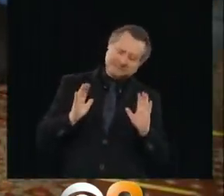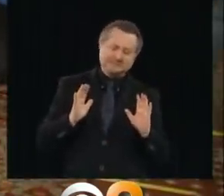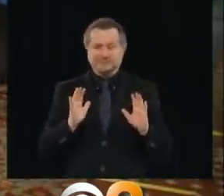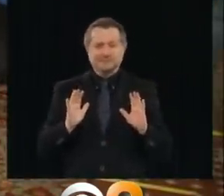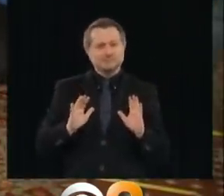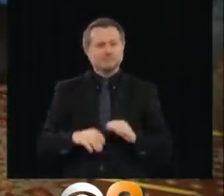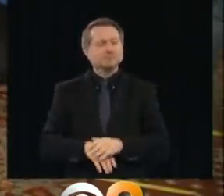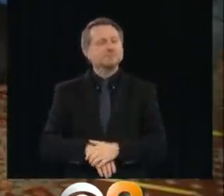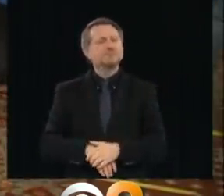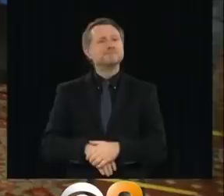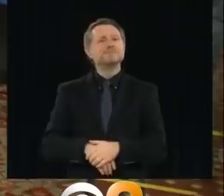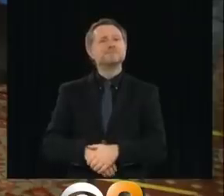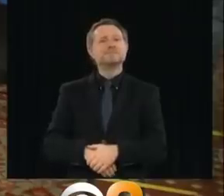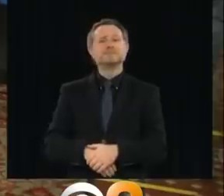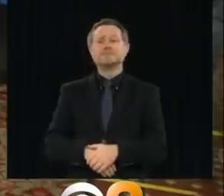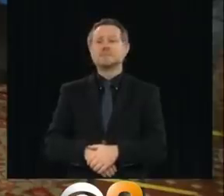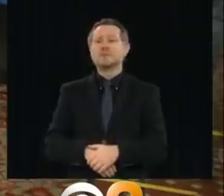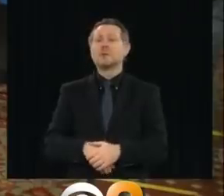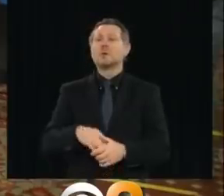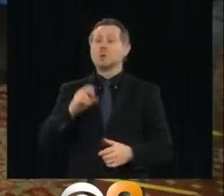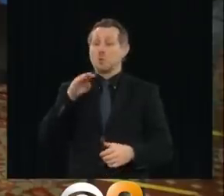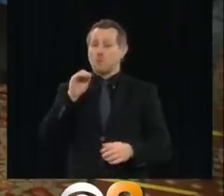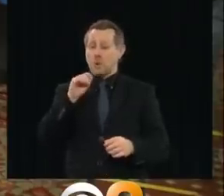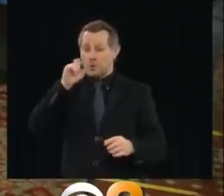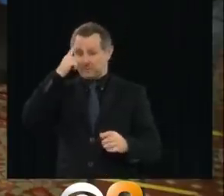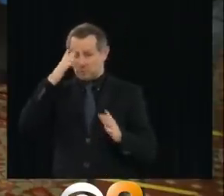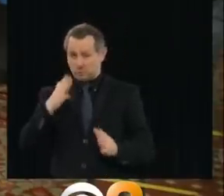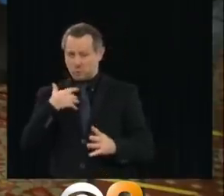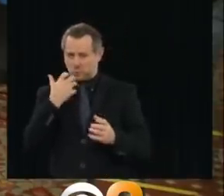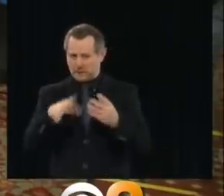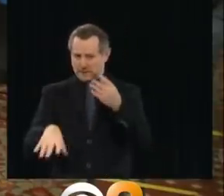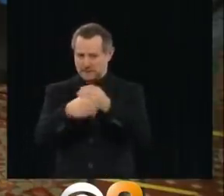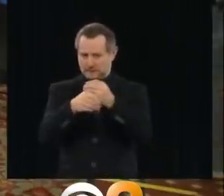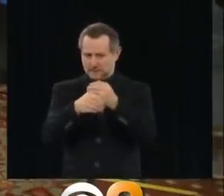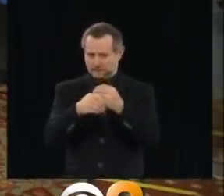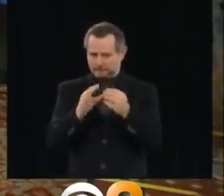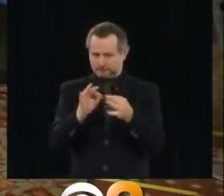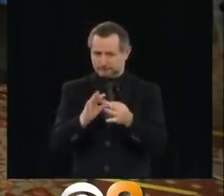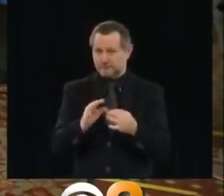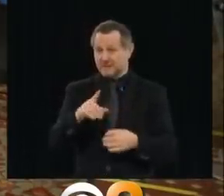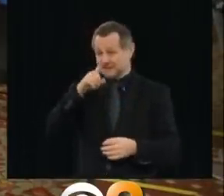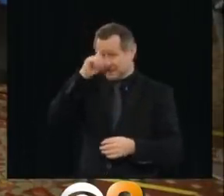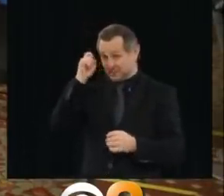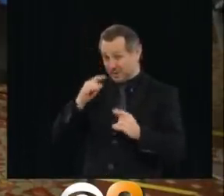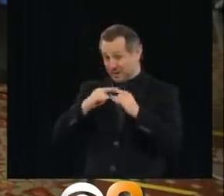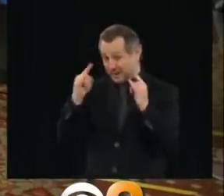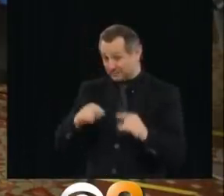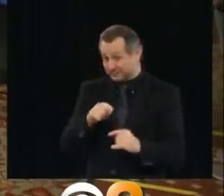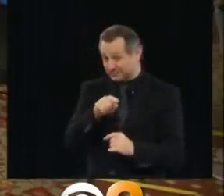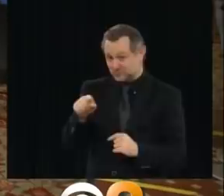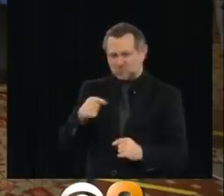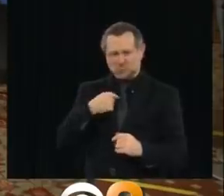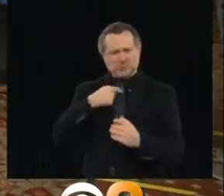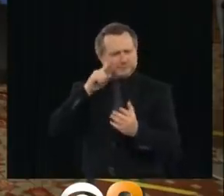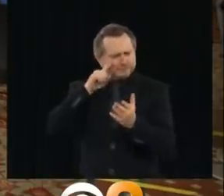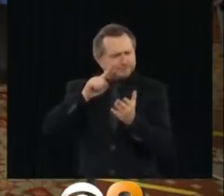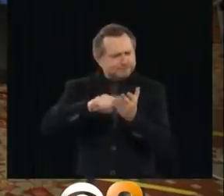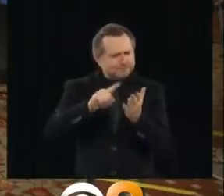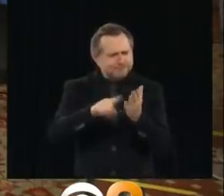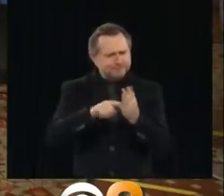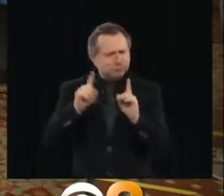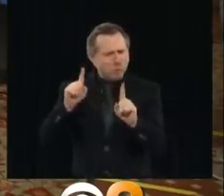we anticipate. Yes. Also, Yeah, but Jesse, also, let's just stay with this for a second. Summer camps, we've been looking at summer camps just because they were